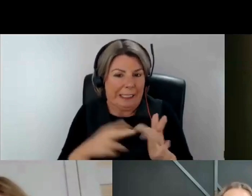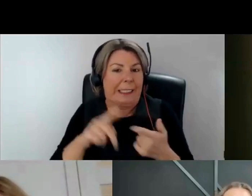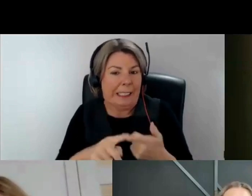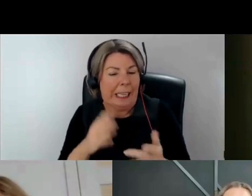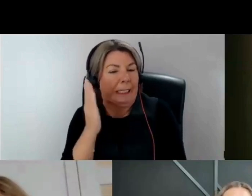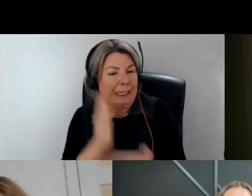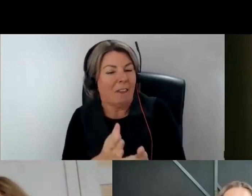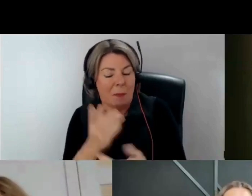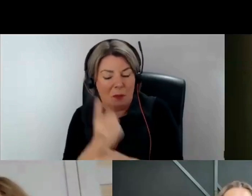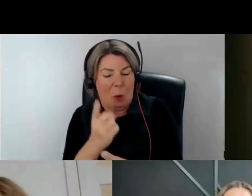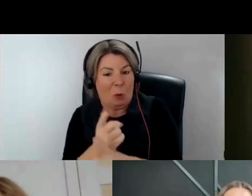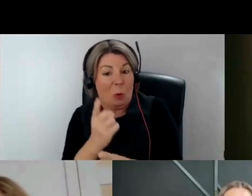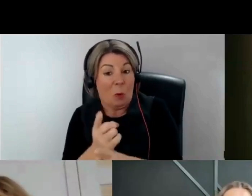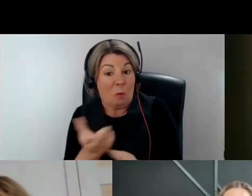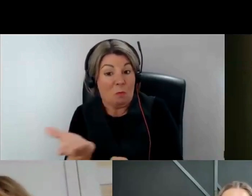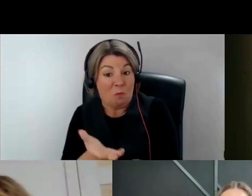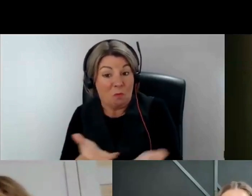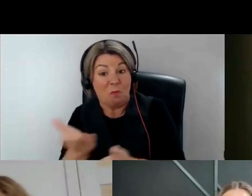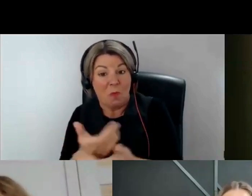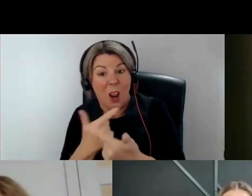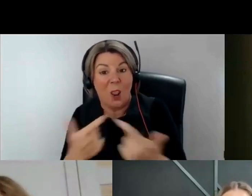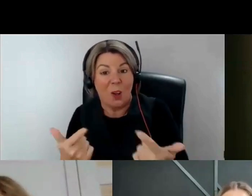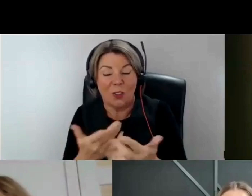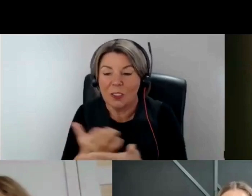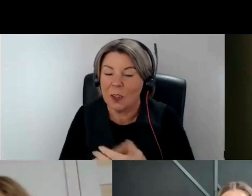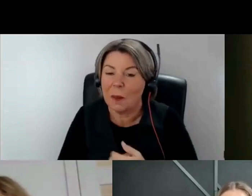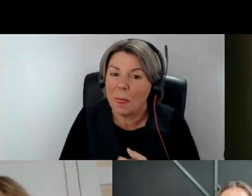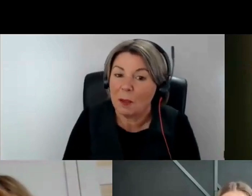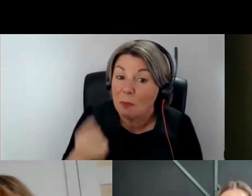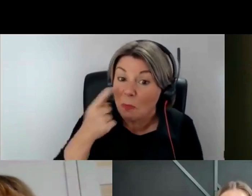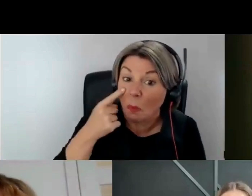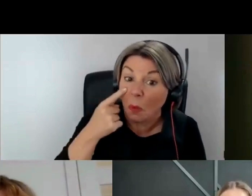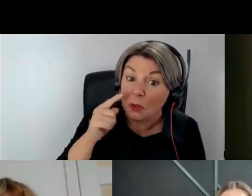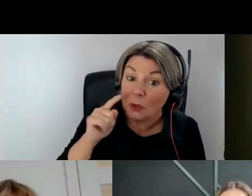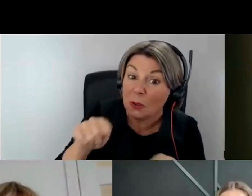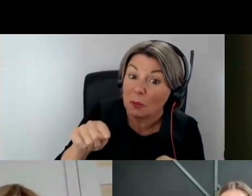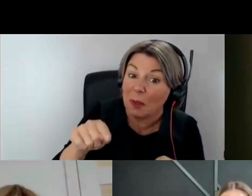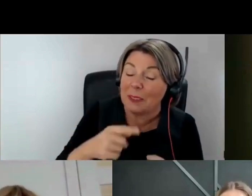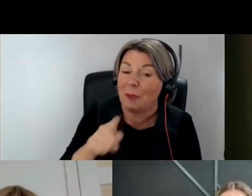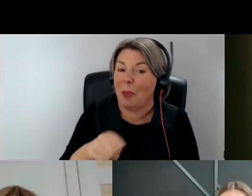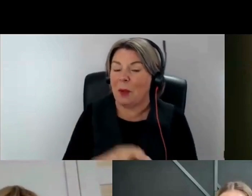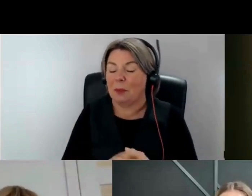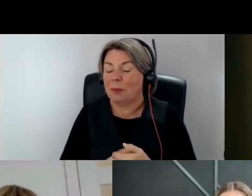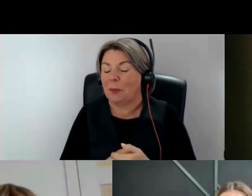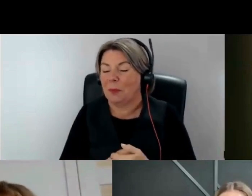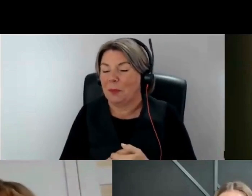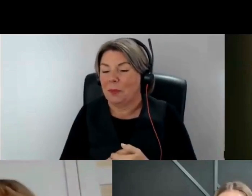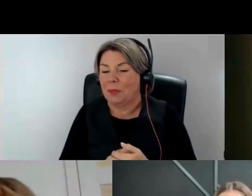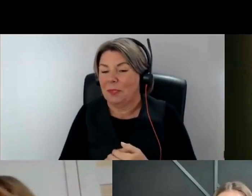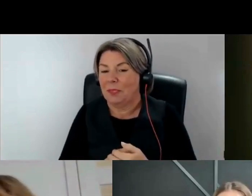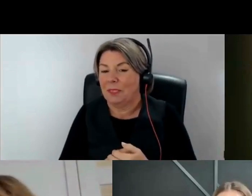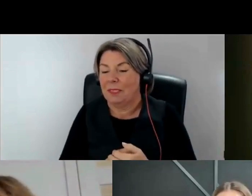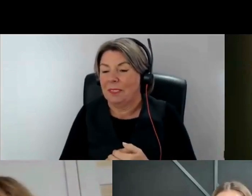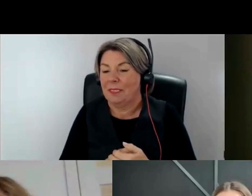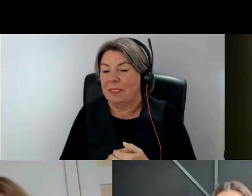being talked about a lot. So kind of watch this space on that one. And there's also a question about the